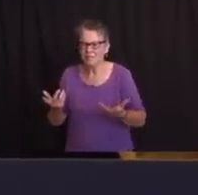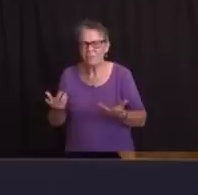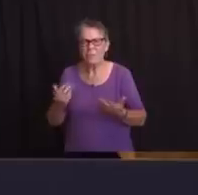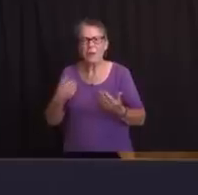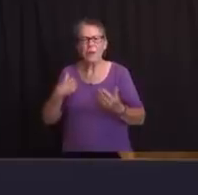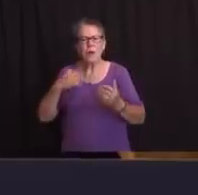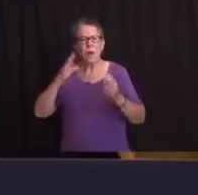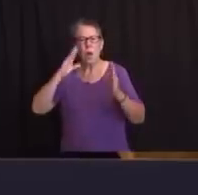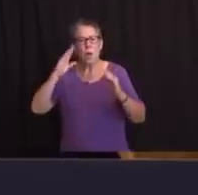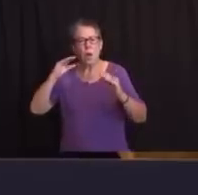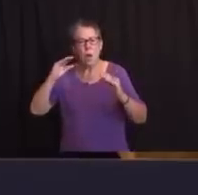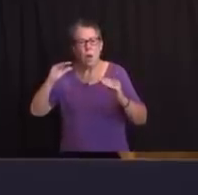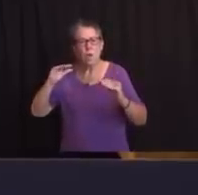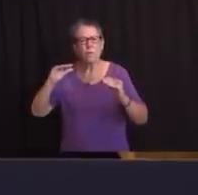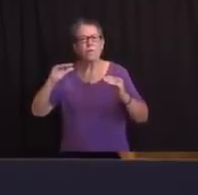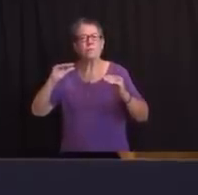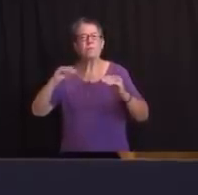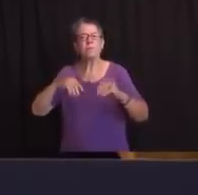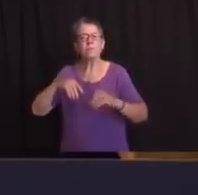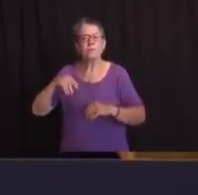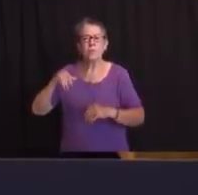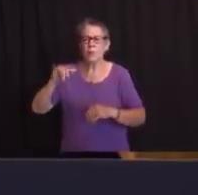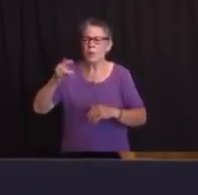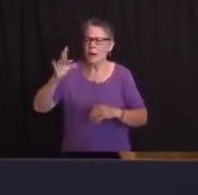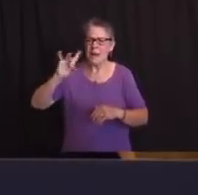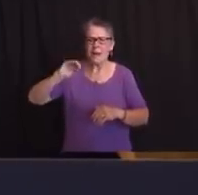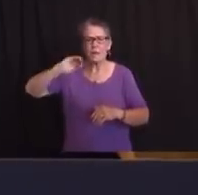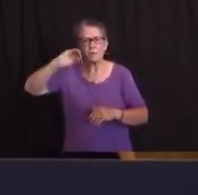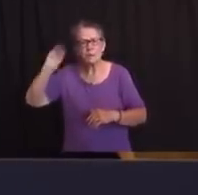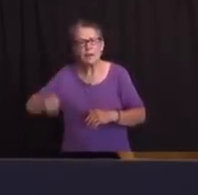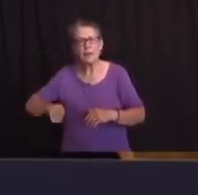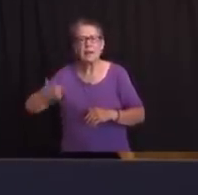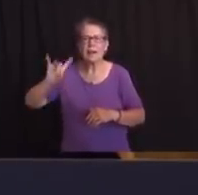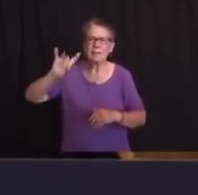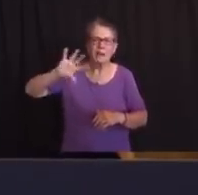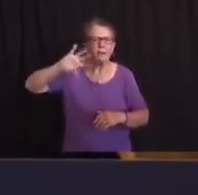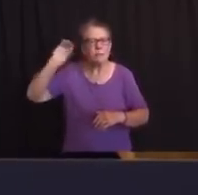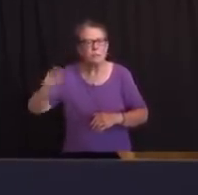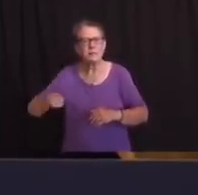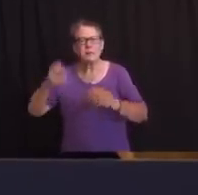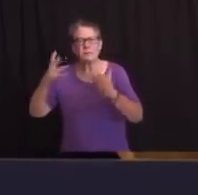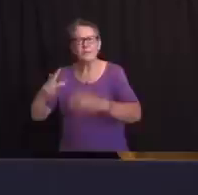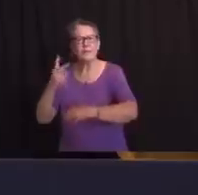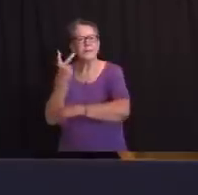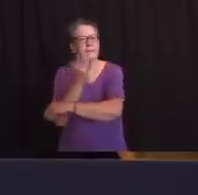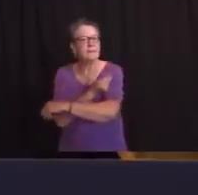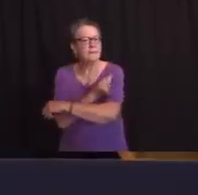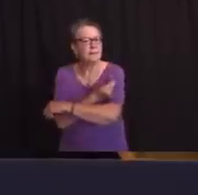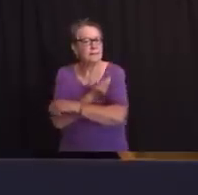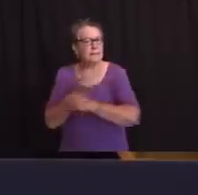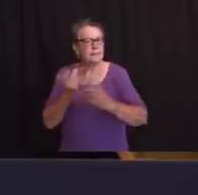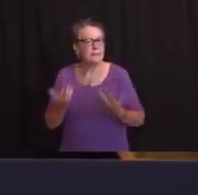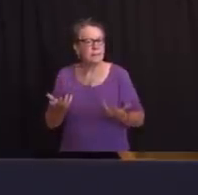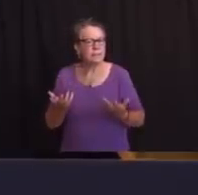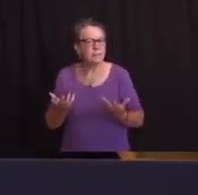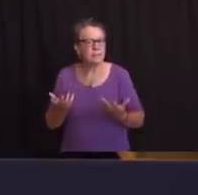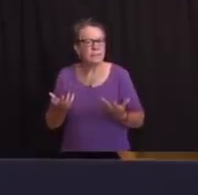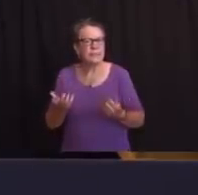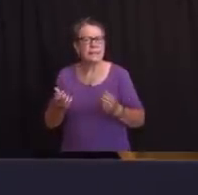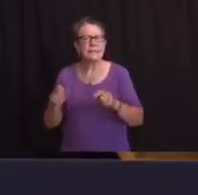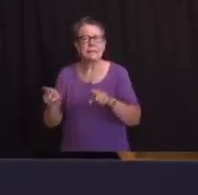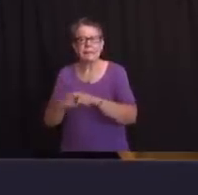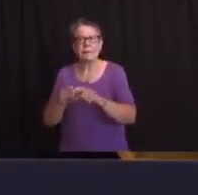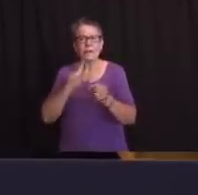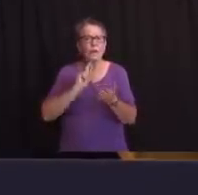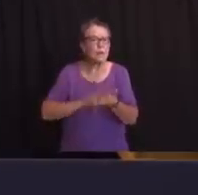you'd share this hope, that we get to 80 or 85% of folks vaccinated. There's no reason to conclude otherwise here, and we have a long way to